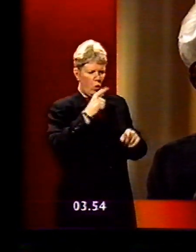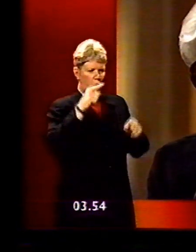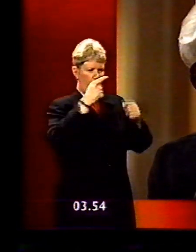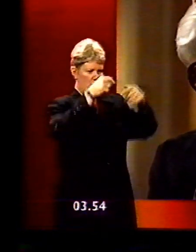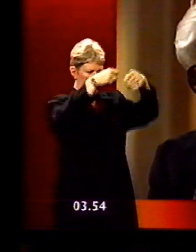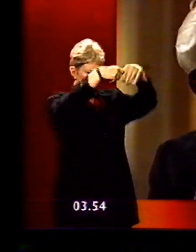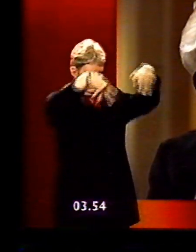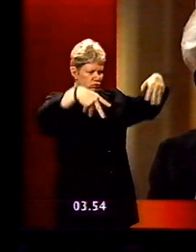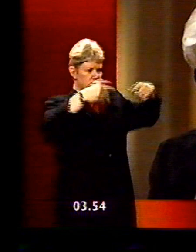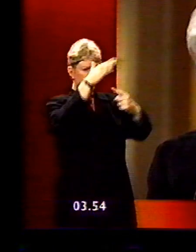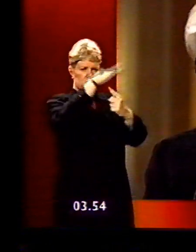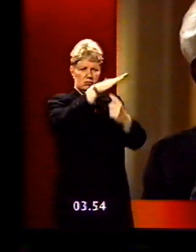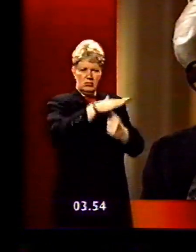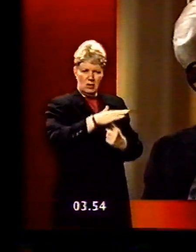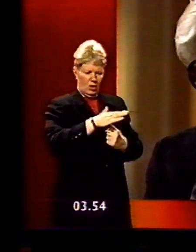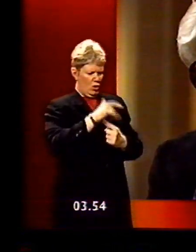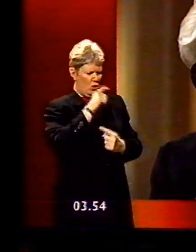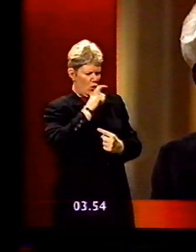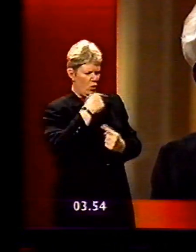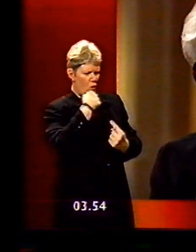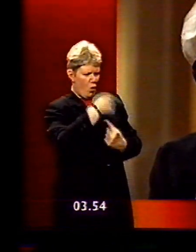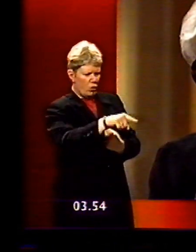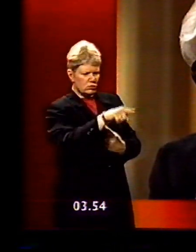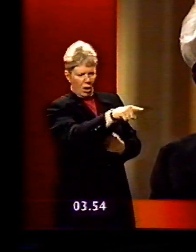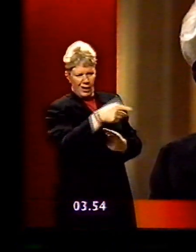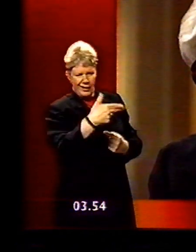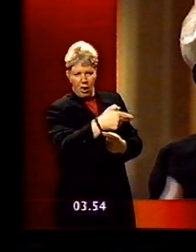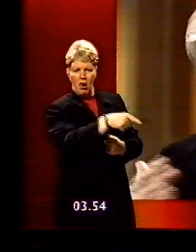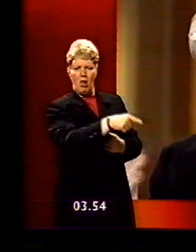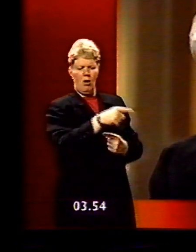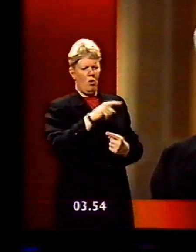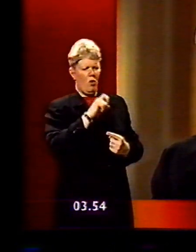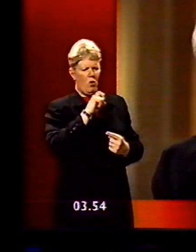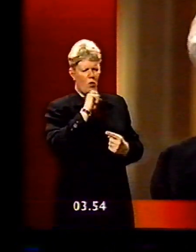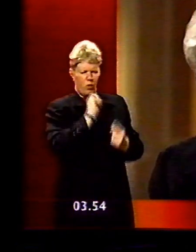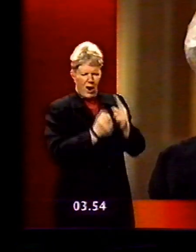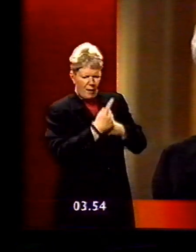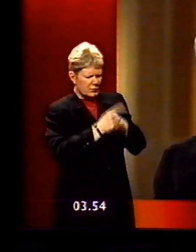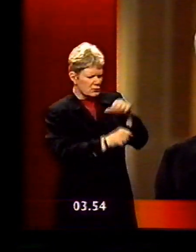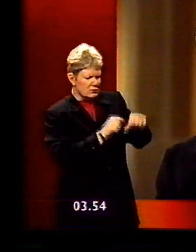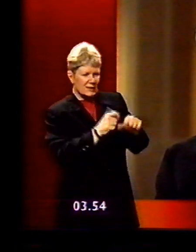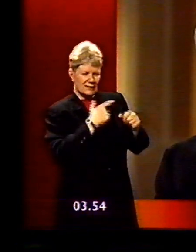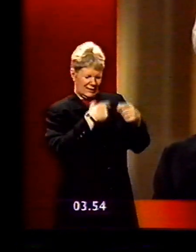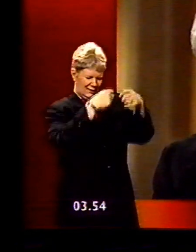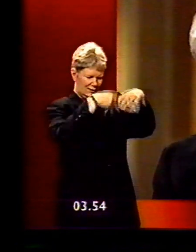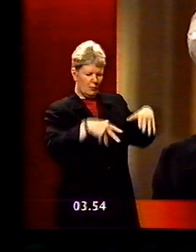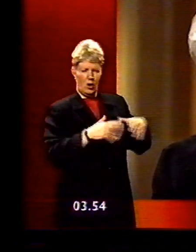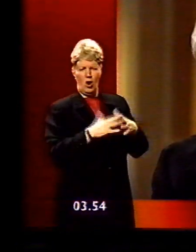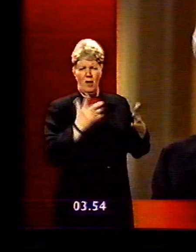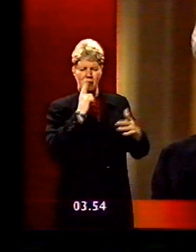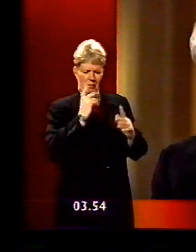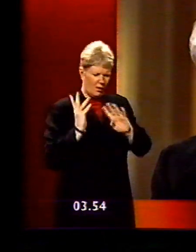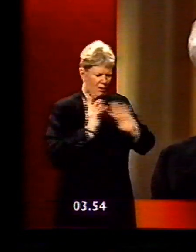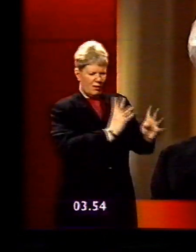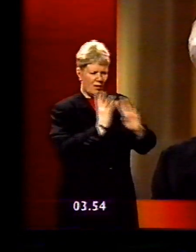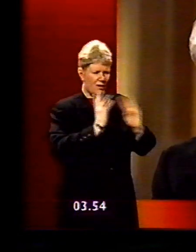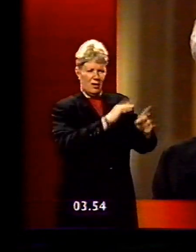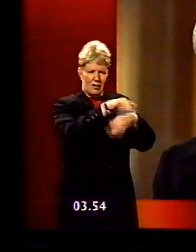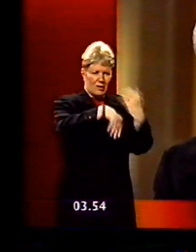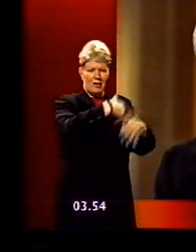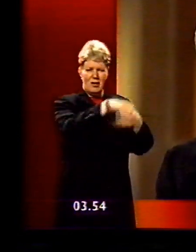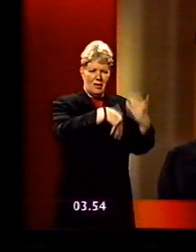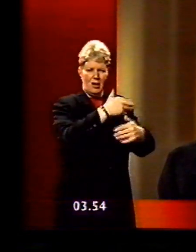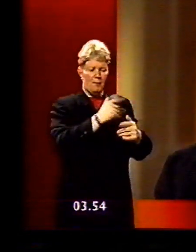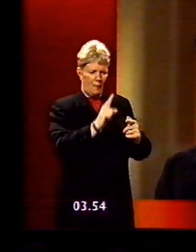ordered them, what happened. And it was such a time of so many people going through that there are a lot of cases that